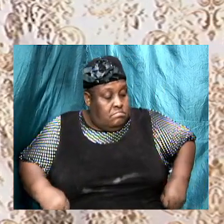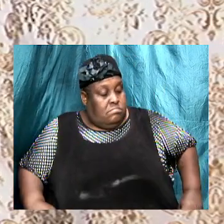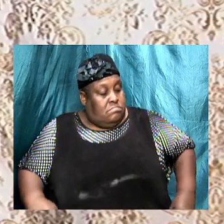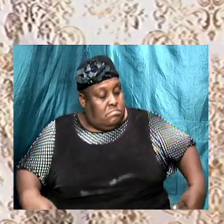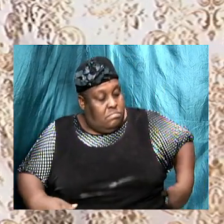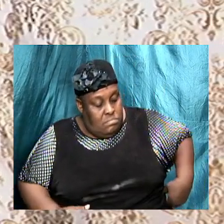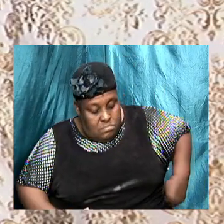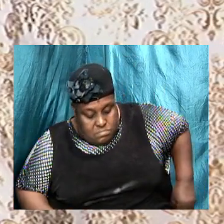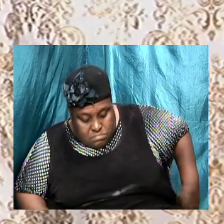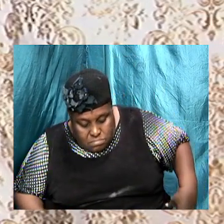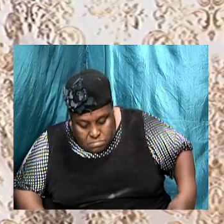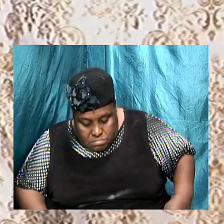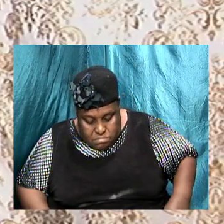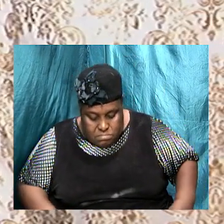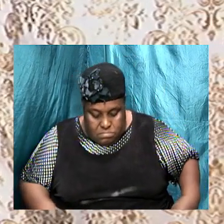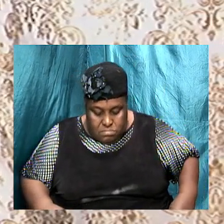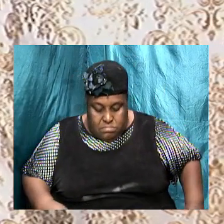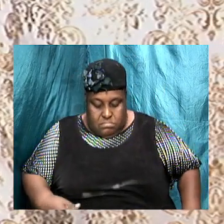Verse